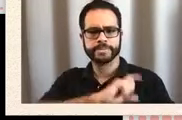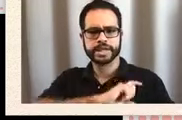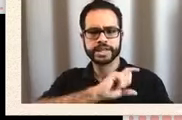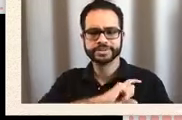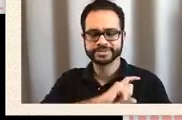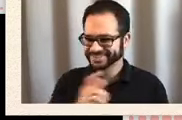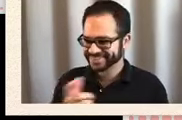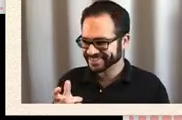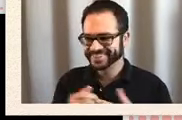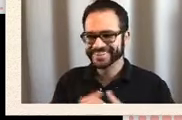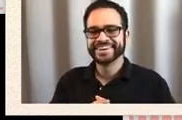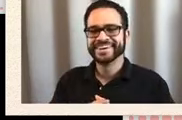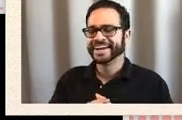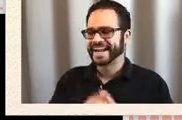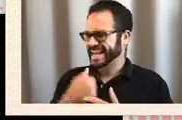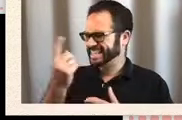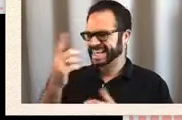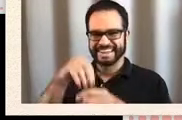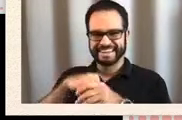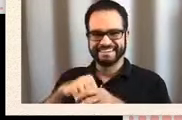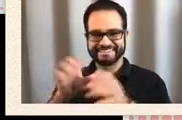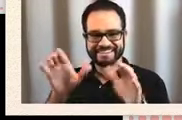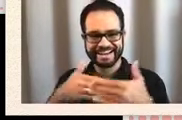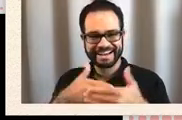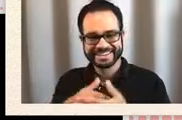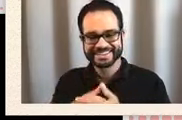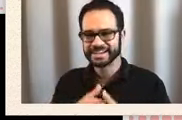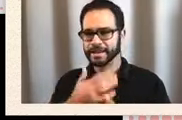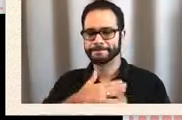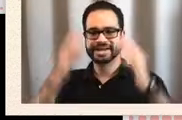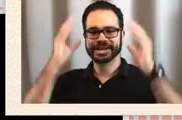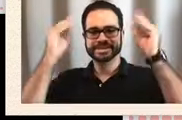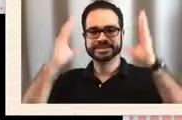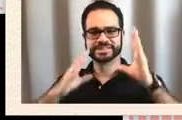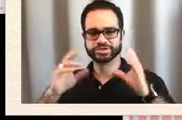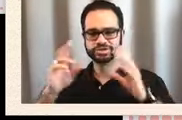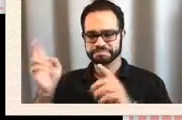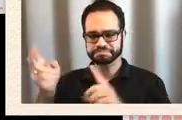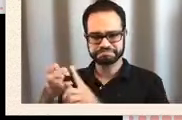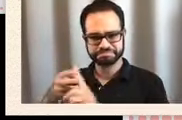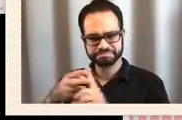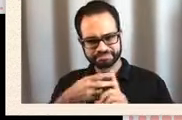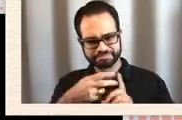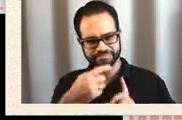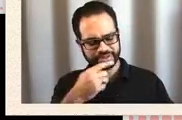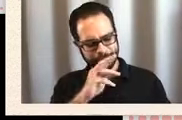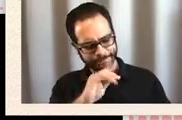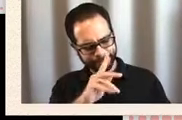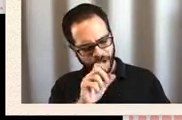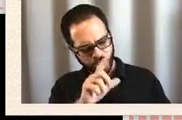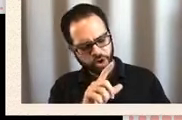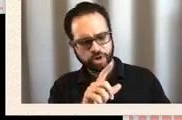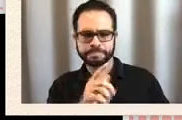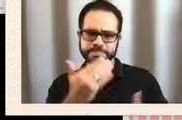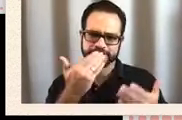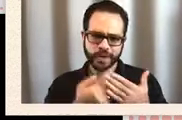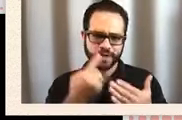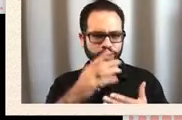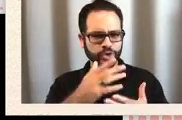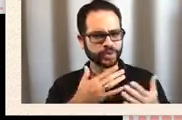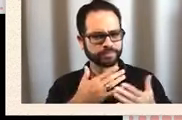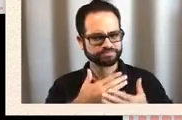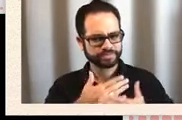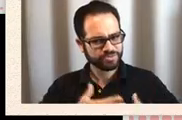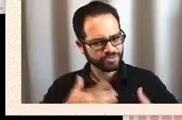the class, and my teacher pulled me aside, and he's like, Michael, I appreciate your enthusiasm, but why don't